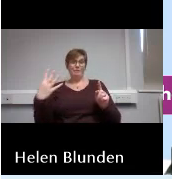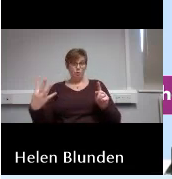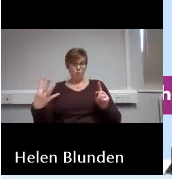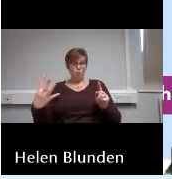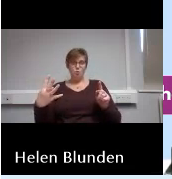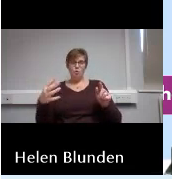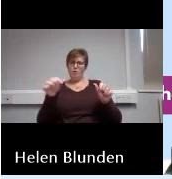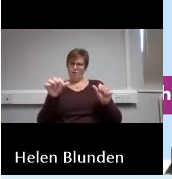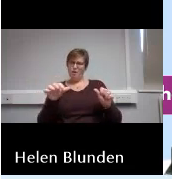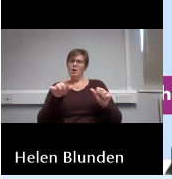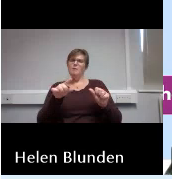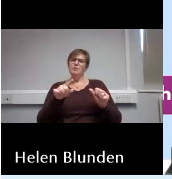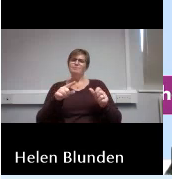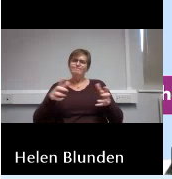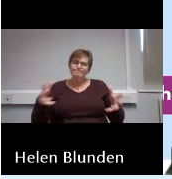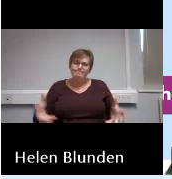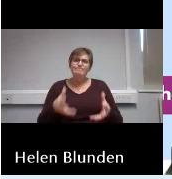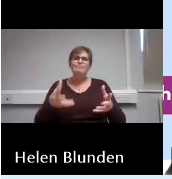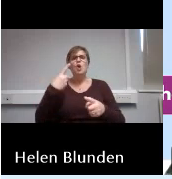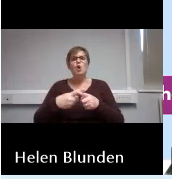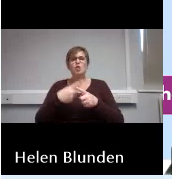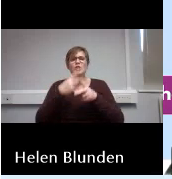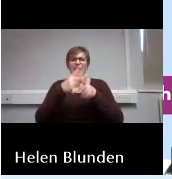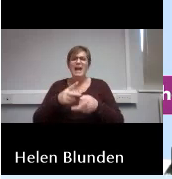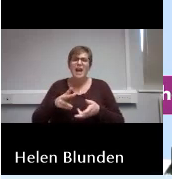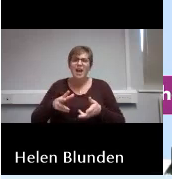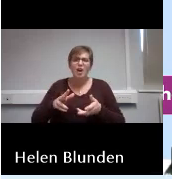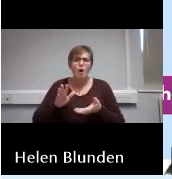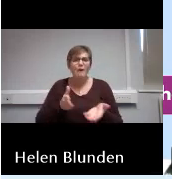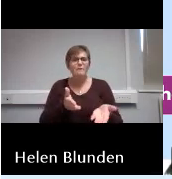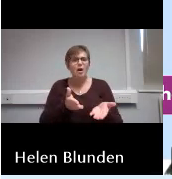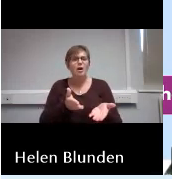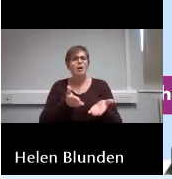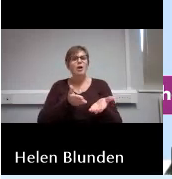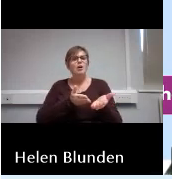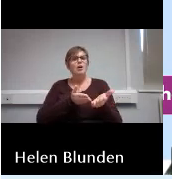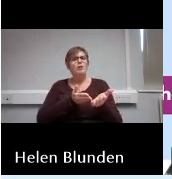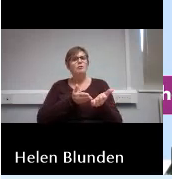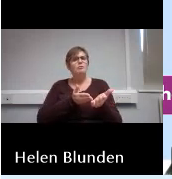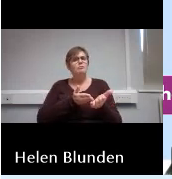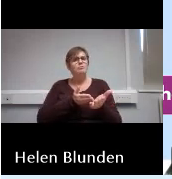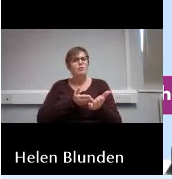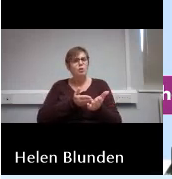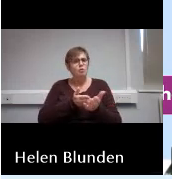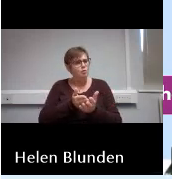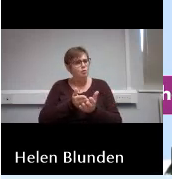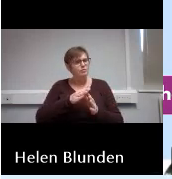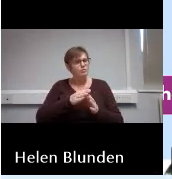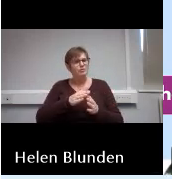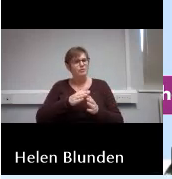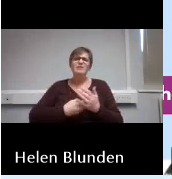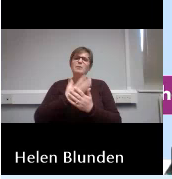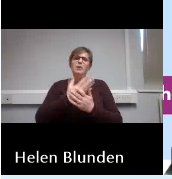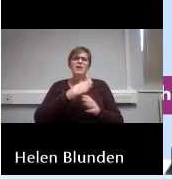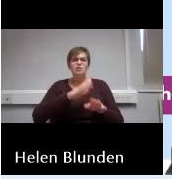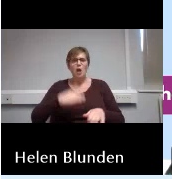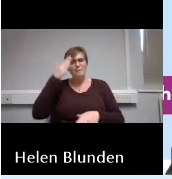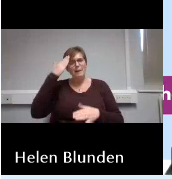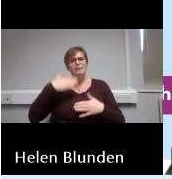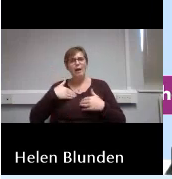particularly focusing on enhancing the urgent care offer through development of the child adolescent mental health services